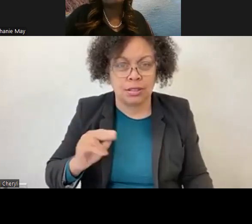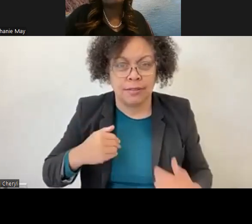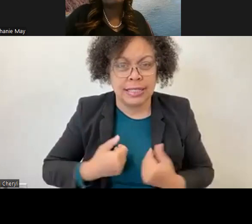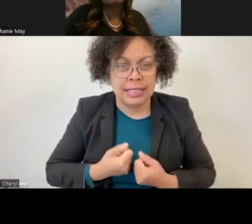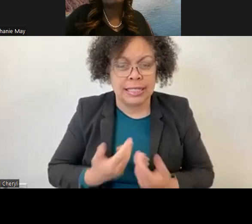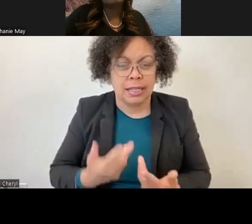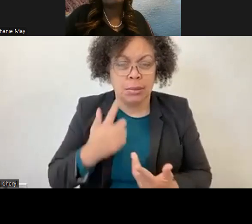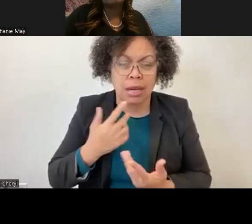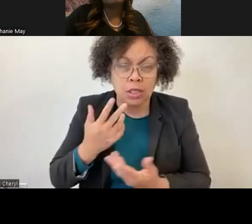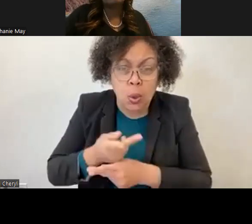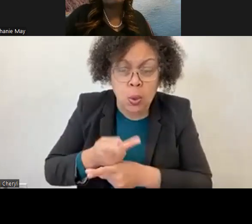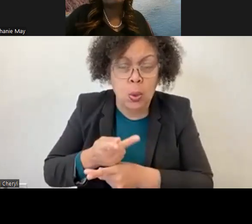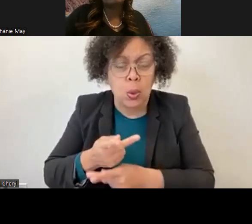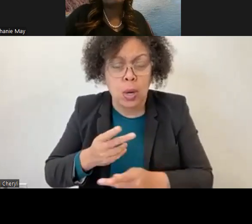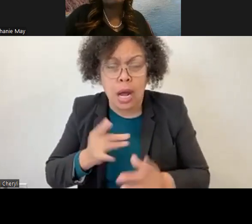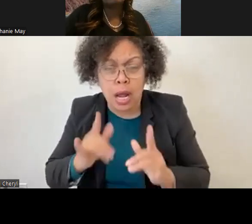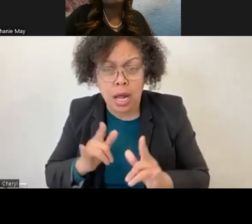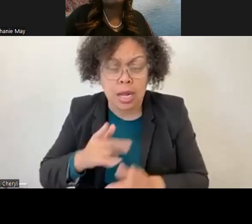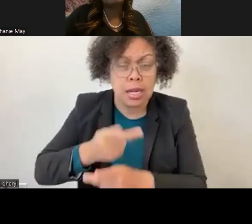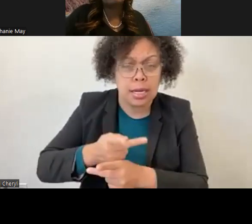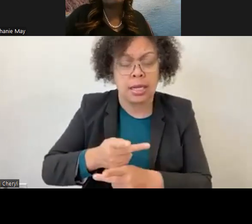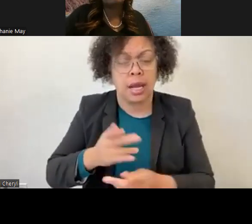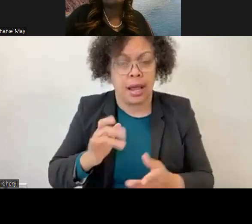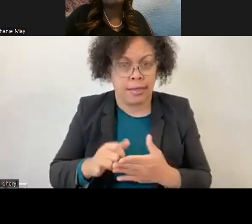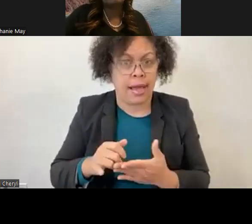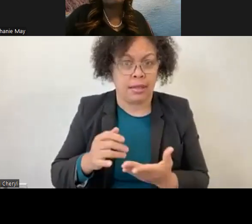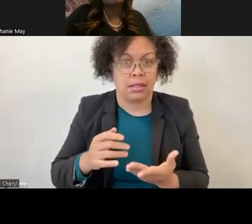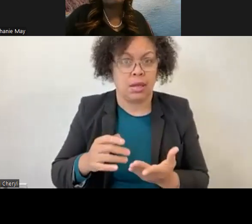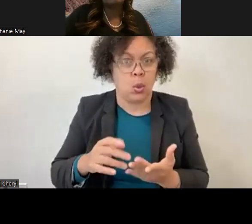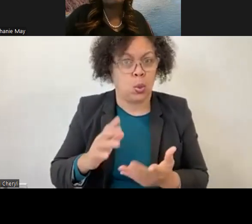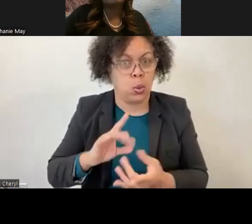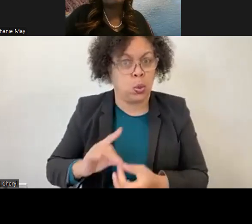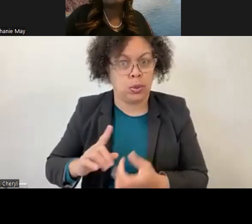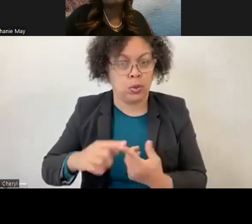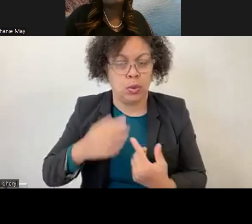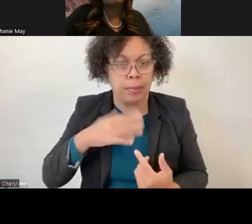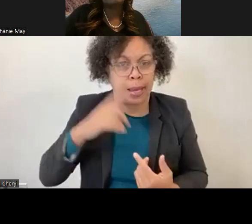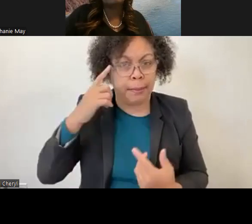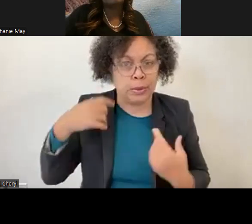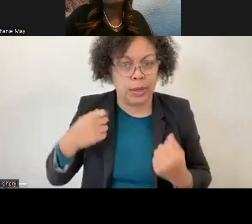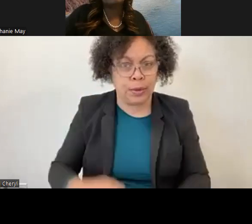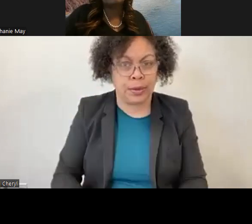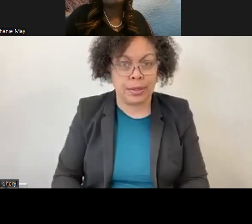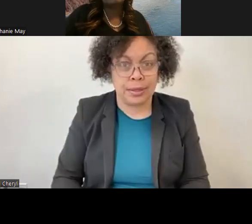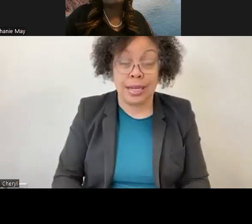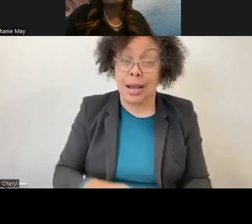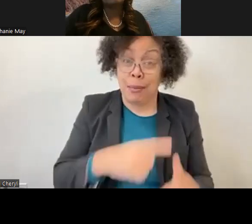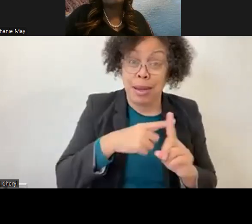health. And compassion satisfaction, those positive aspects of being a helper, did not mediate that